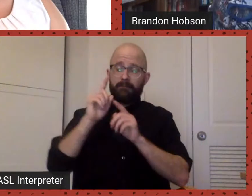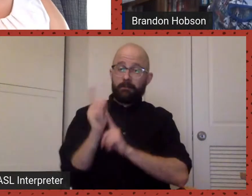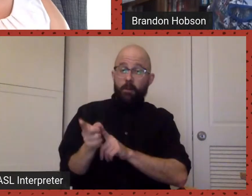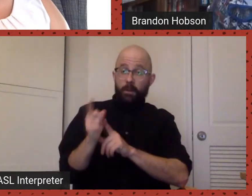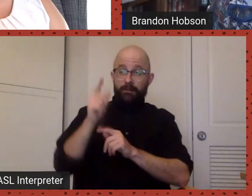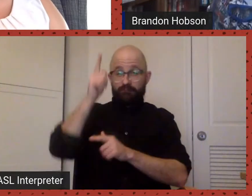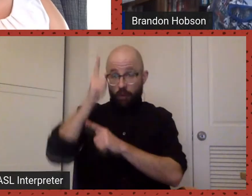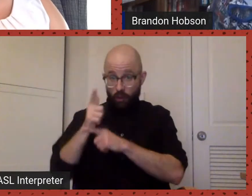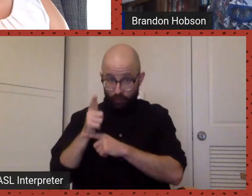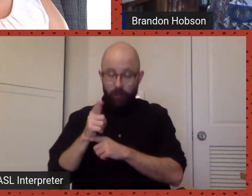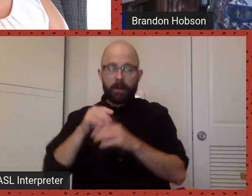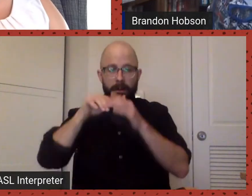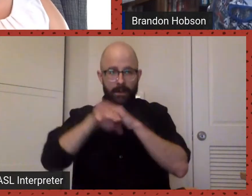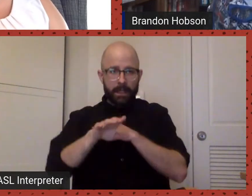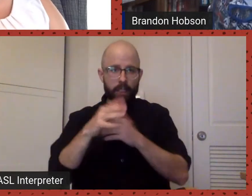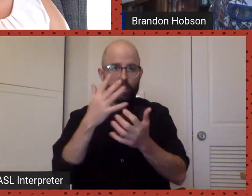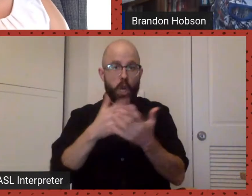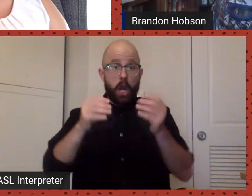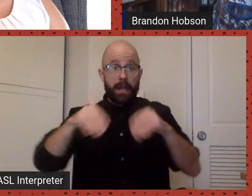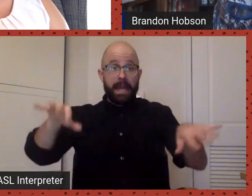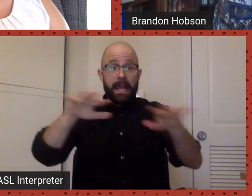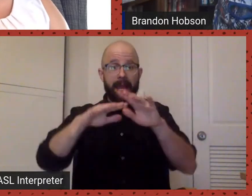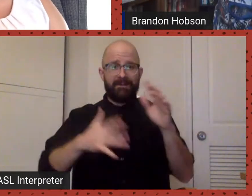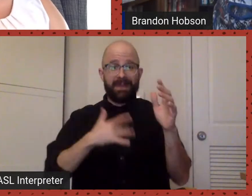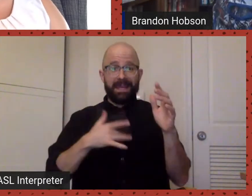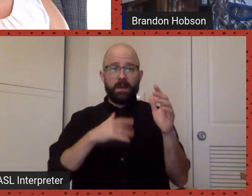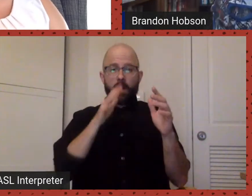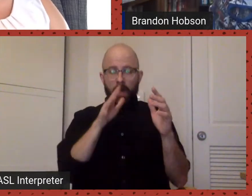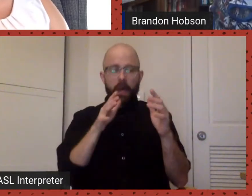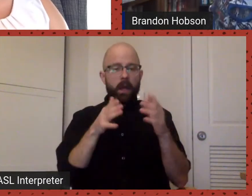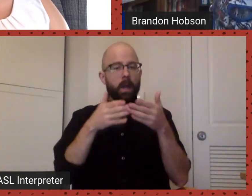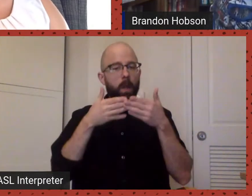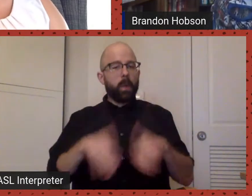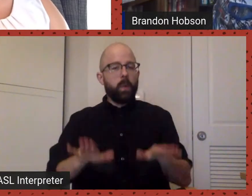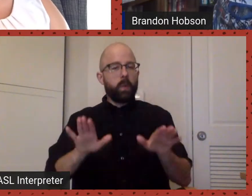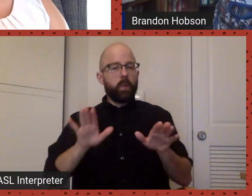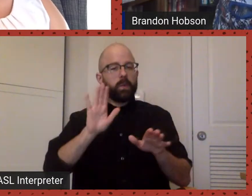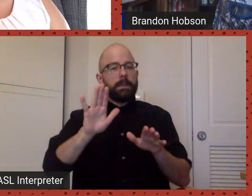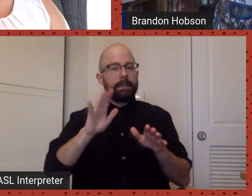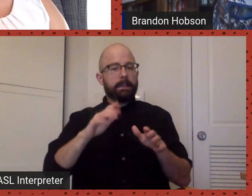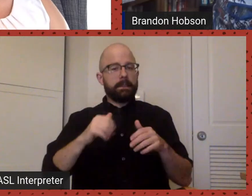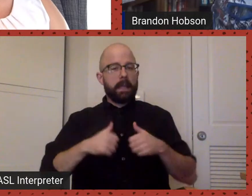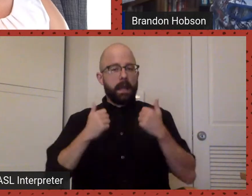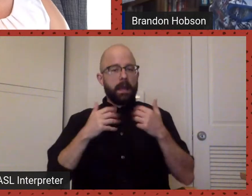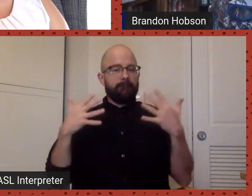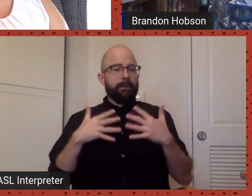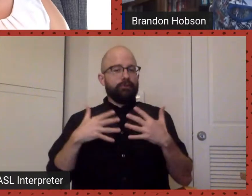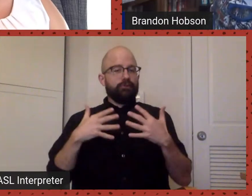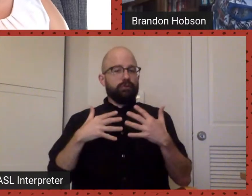Land, fearful of losing his life by shooting, in the same way that his brother